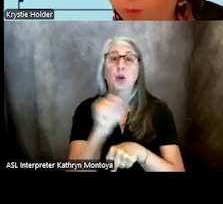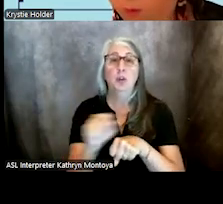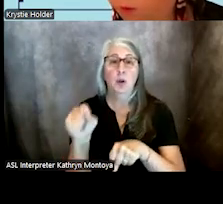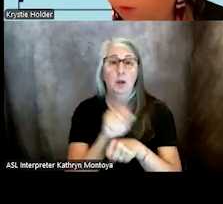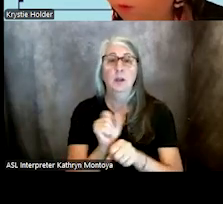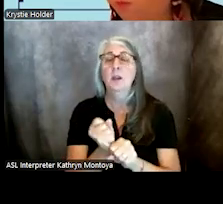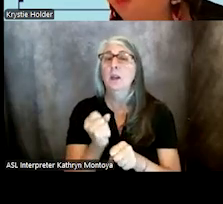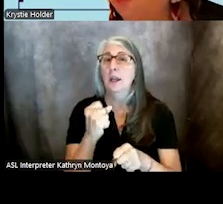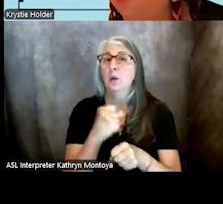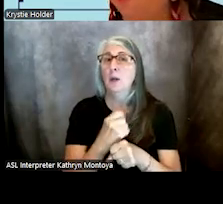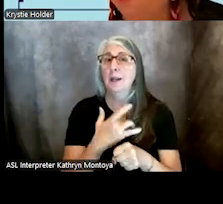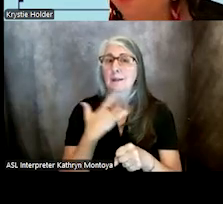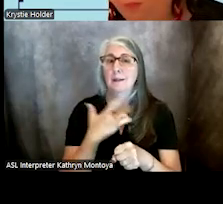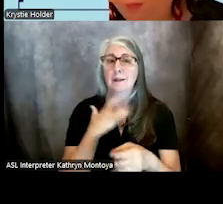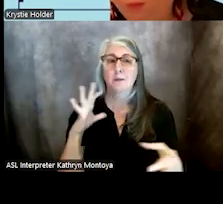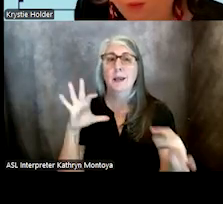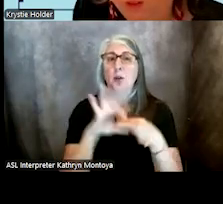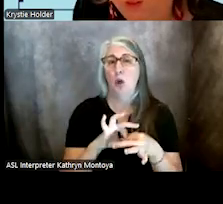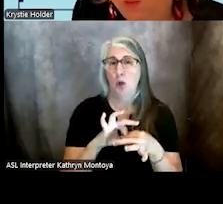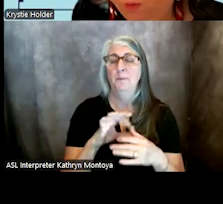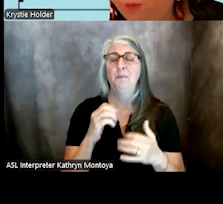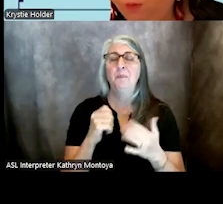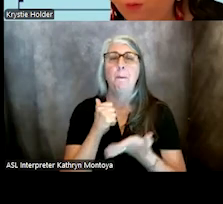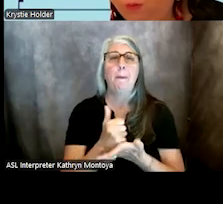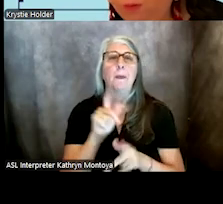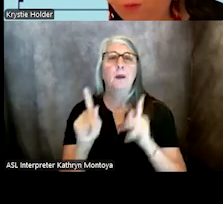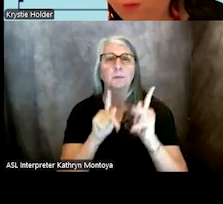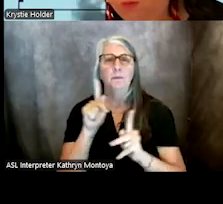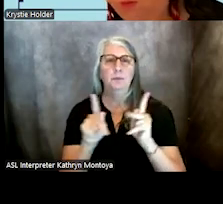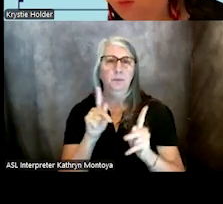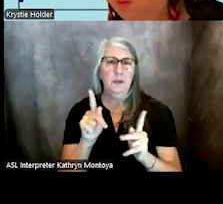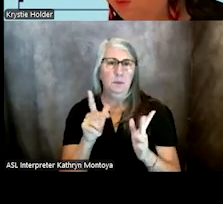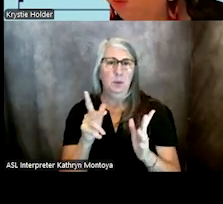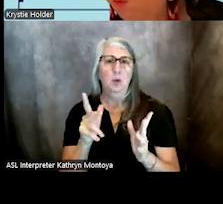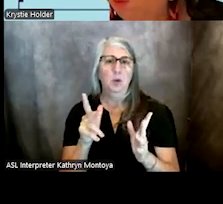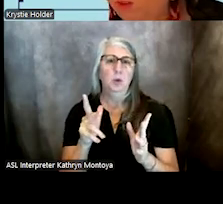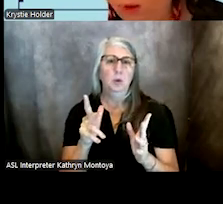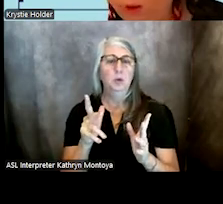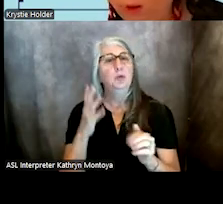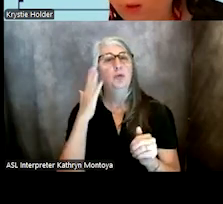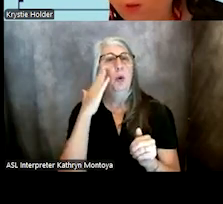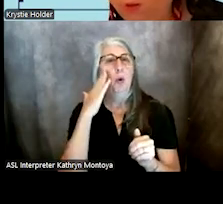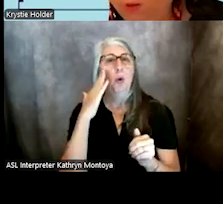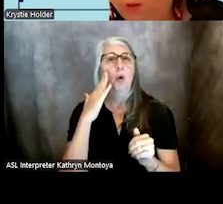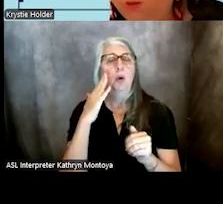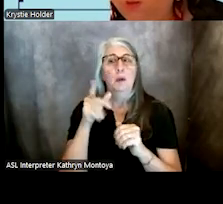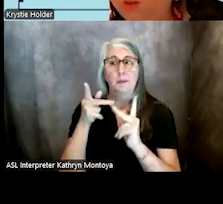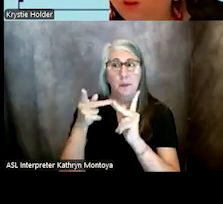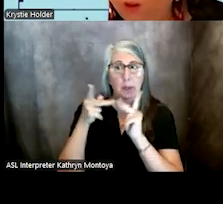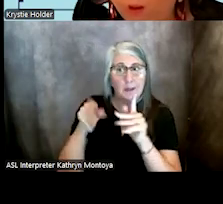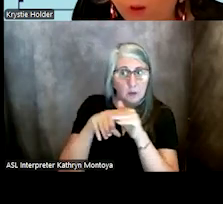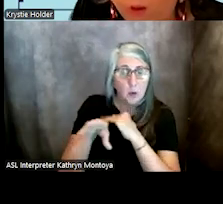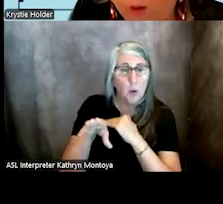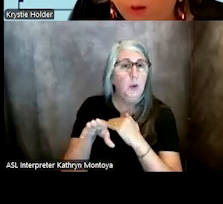sense of belonging, and it also helps individuals know that the space that they're about to enter or where they might be seeking